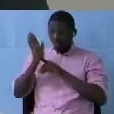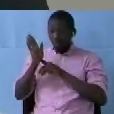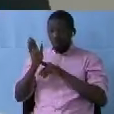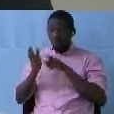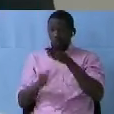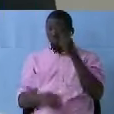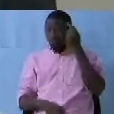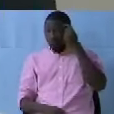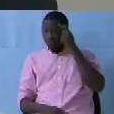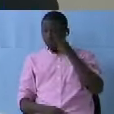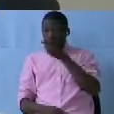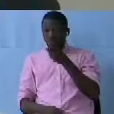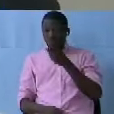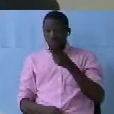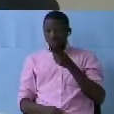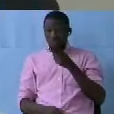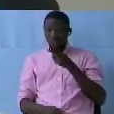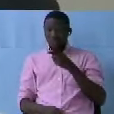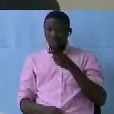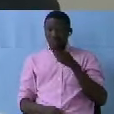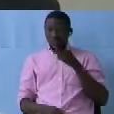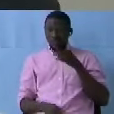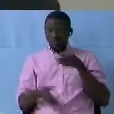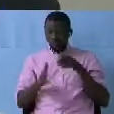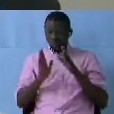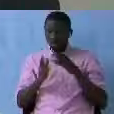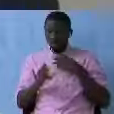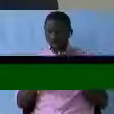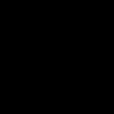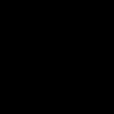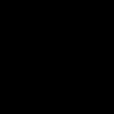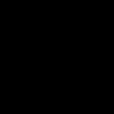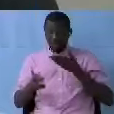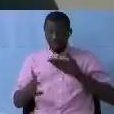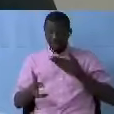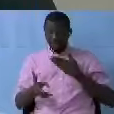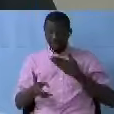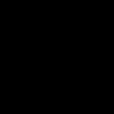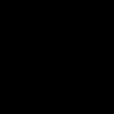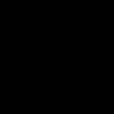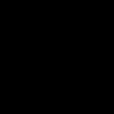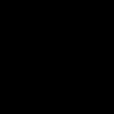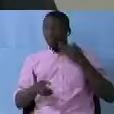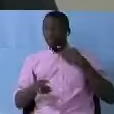that these values were respected during the PATP.